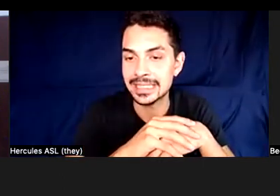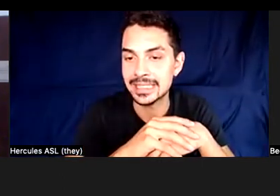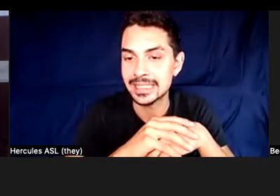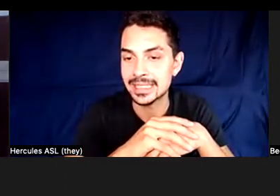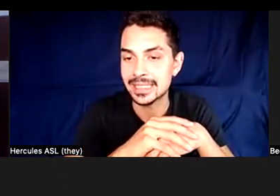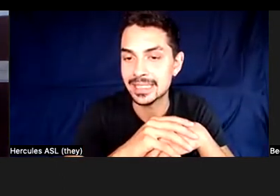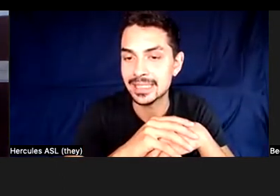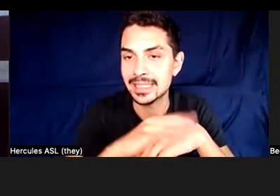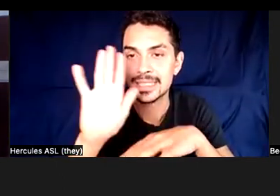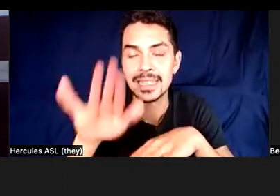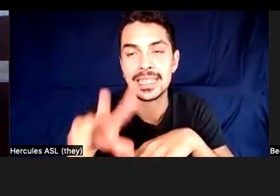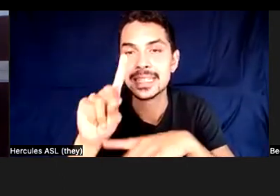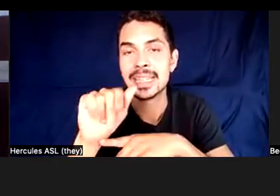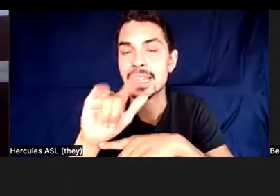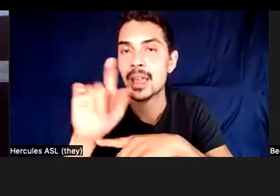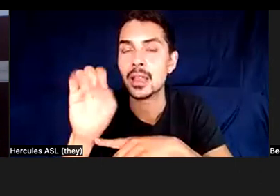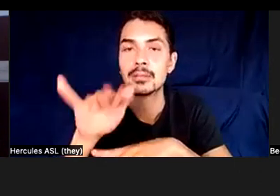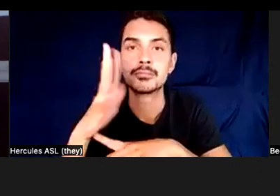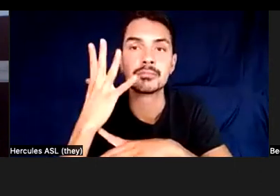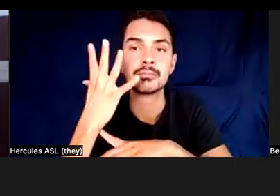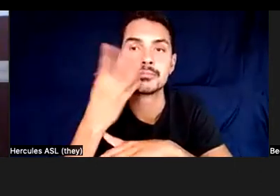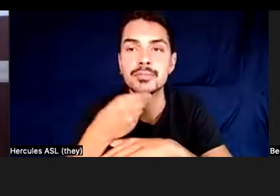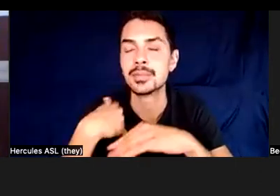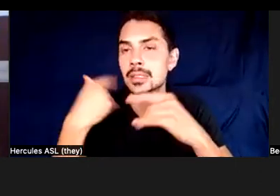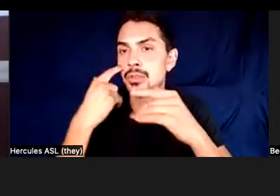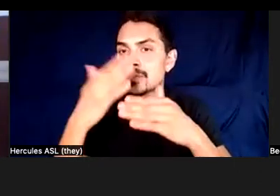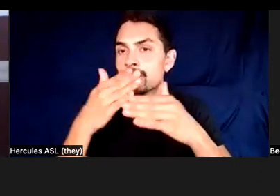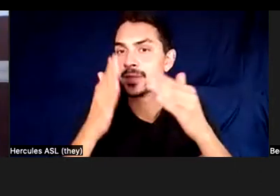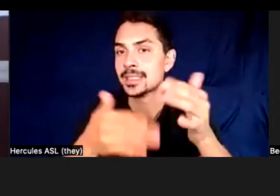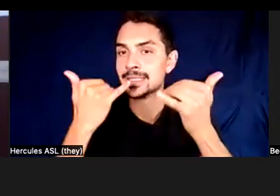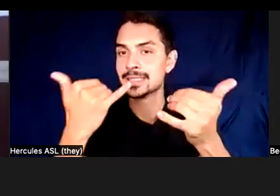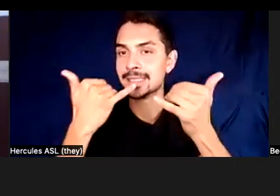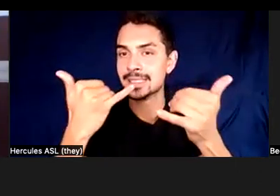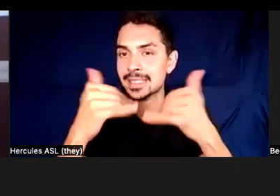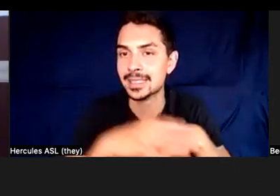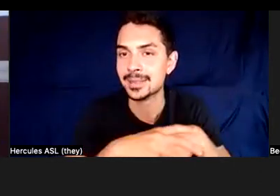Danielle, that's gorgeous. So I just finished it today.